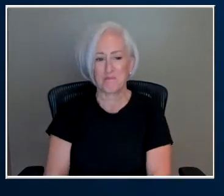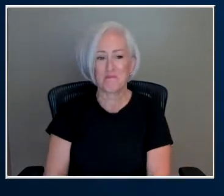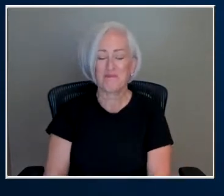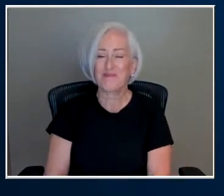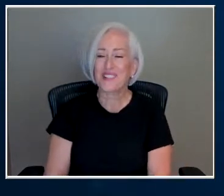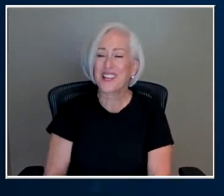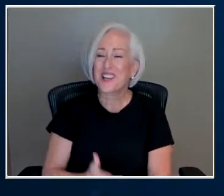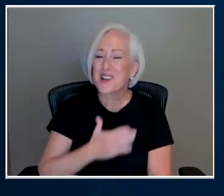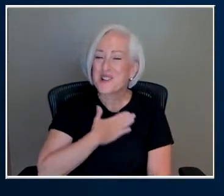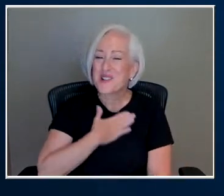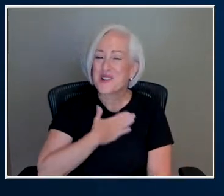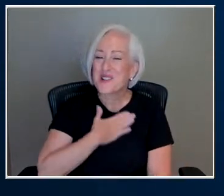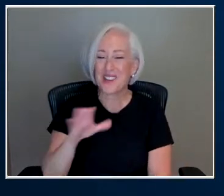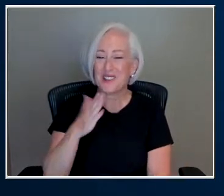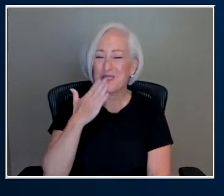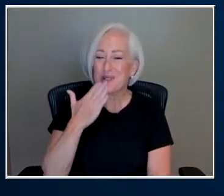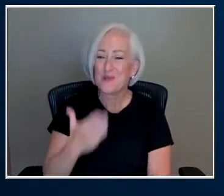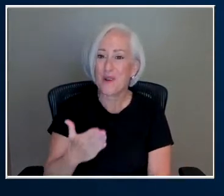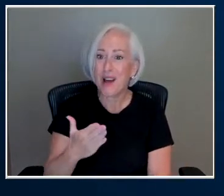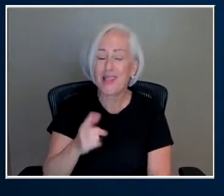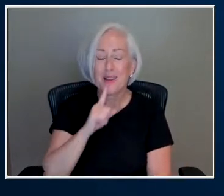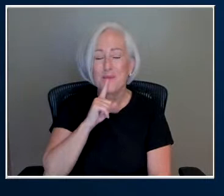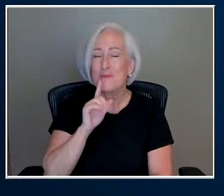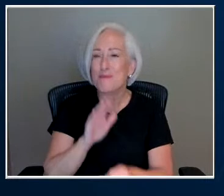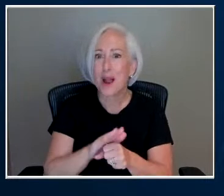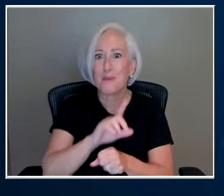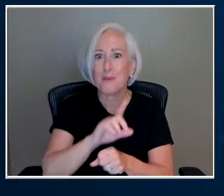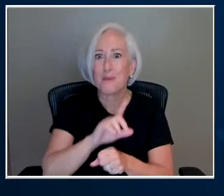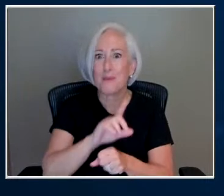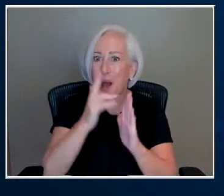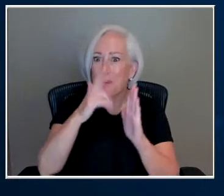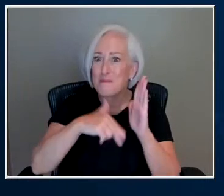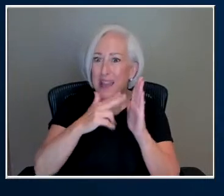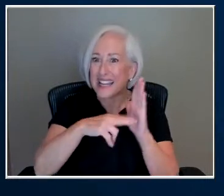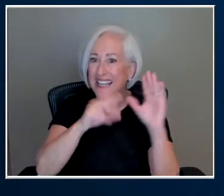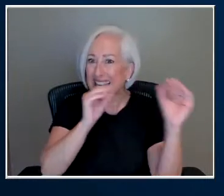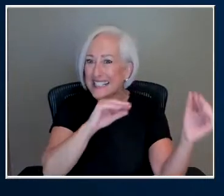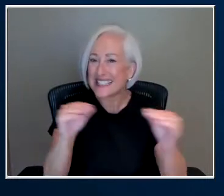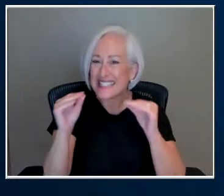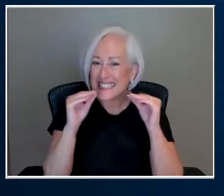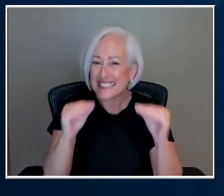you're doing well. Promise us you will never stop painting and teaching.